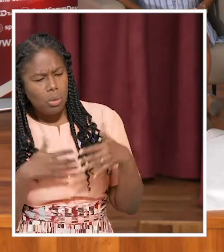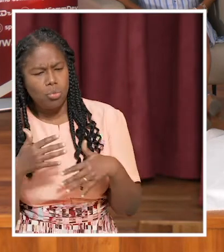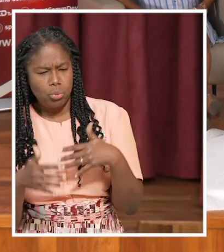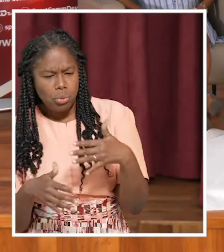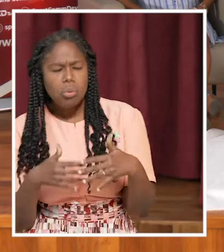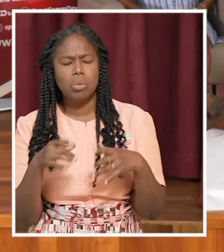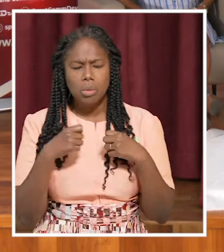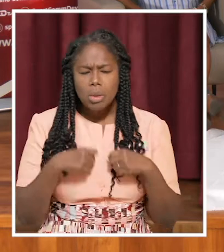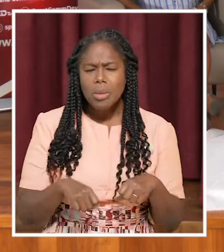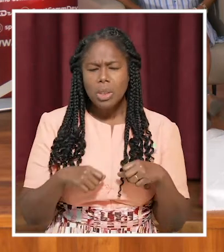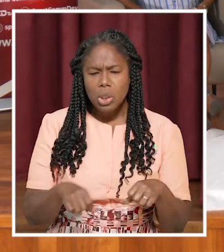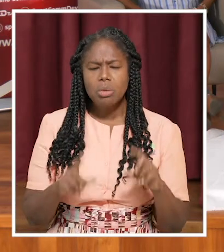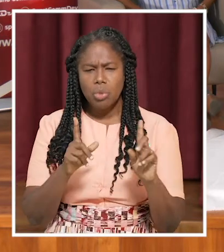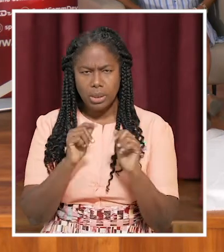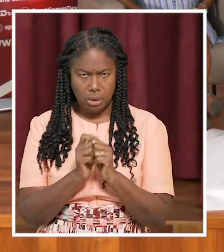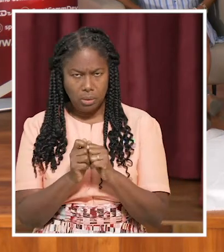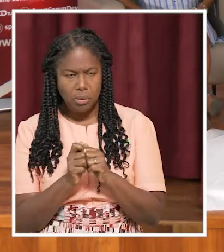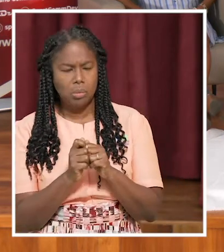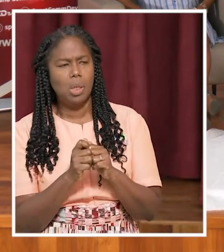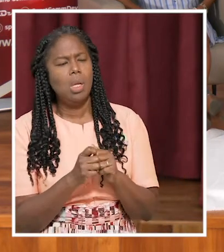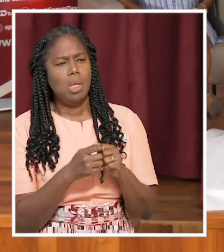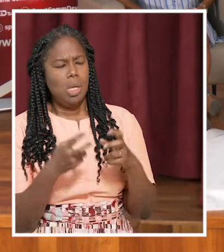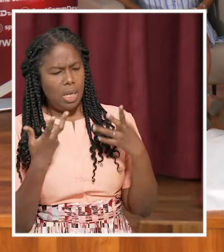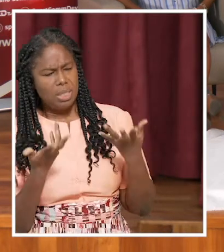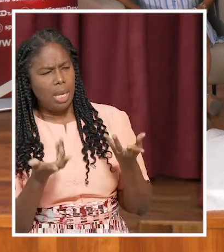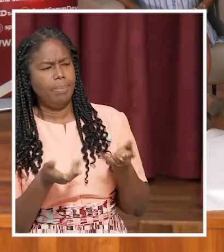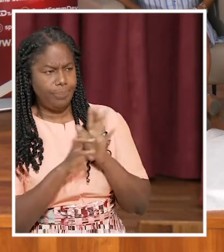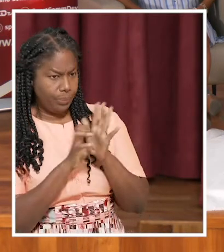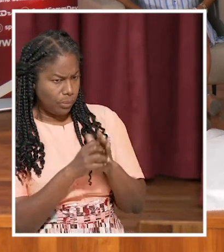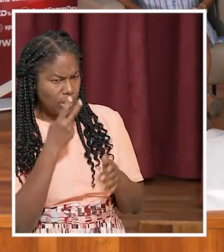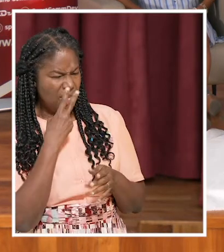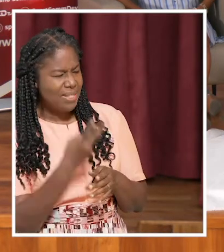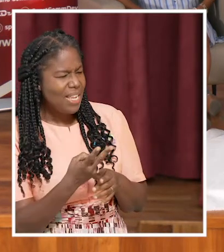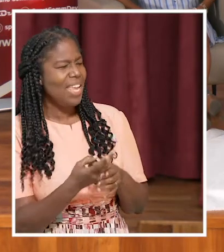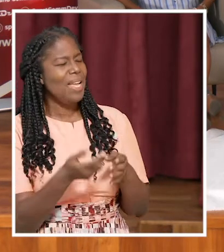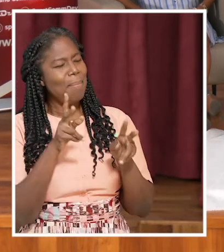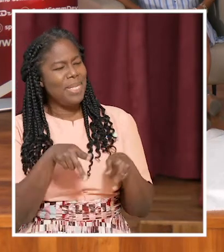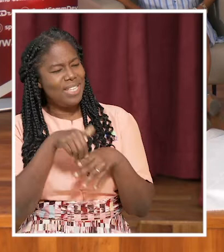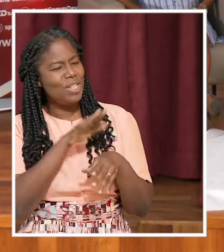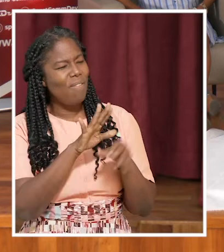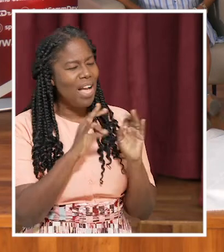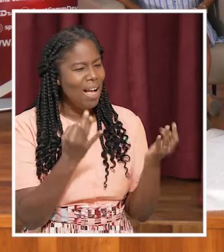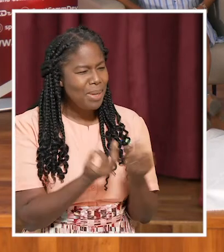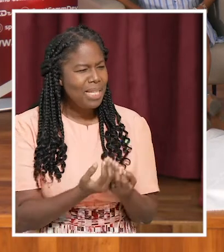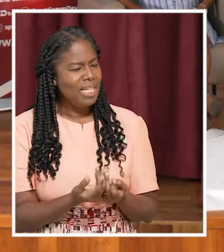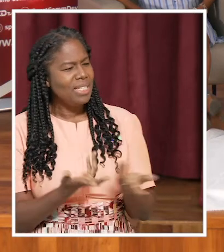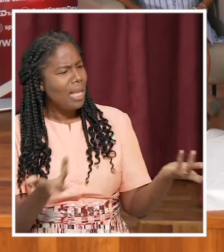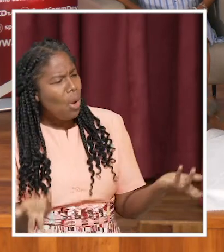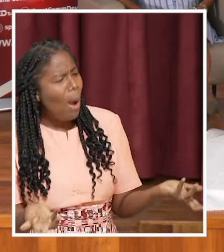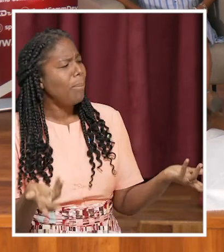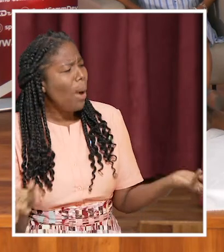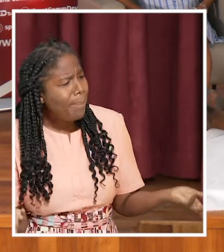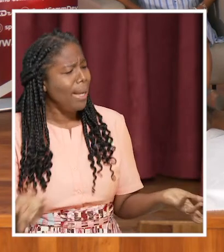kind of trivialize a lot of stuff. So you have a family member and you find it sad all the time, and you say, boy, what happened to you, boy? Why you moping around your house? So